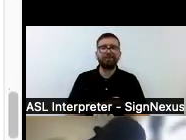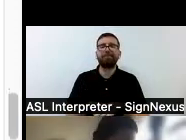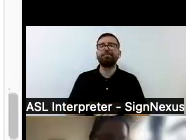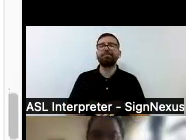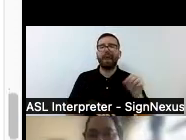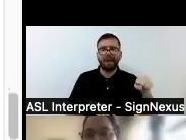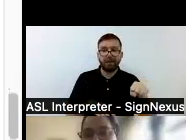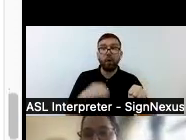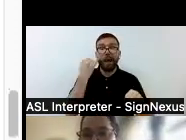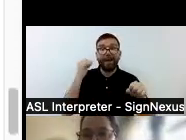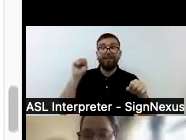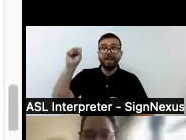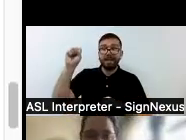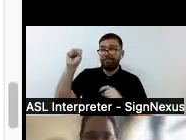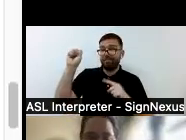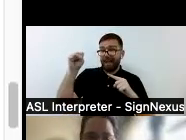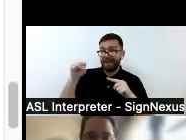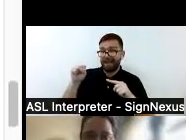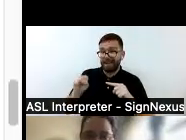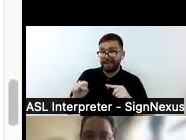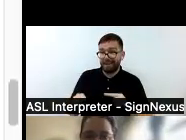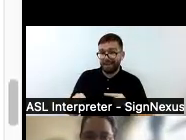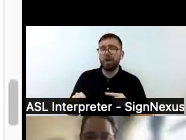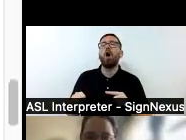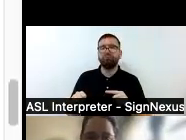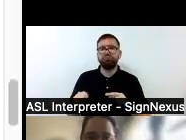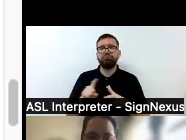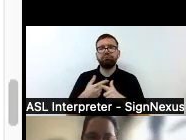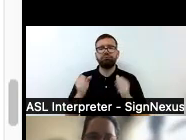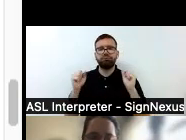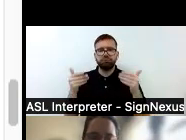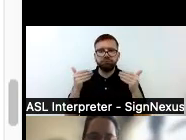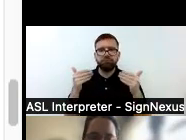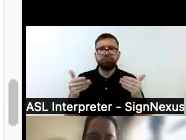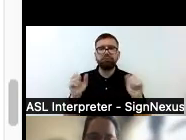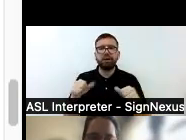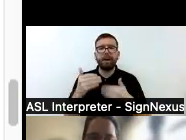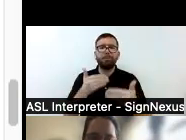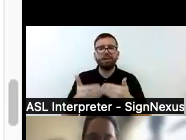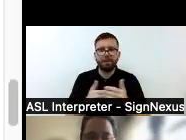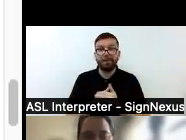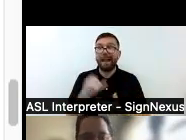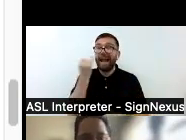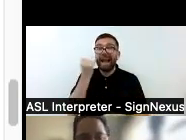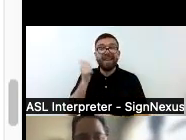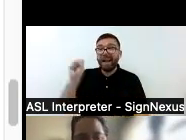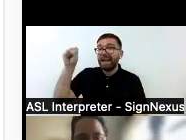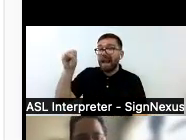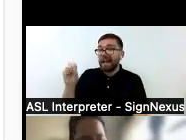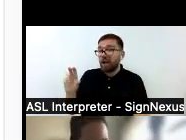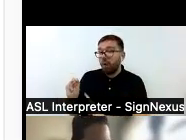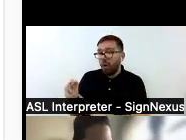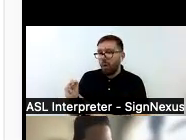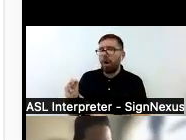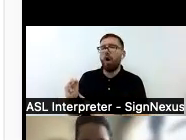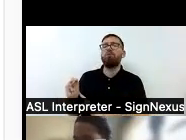be able to proceed to section 1 of the application. If you answer no to any of these, you